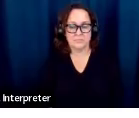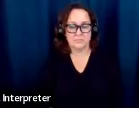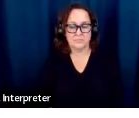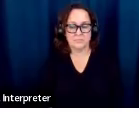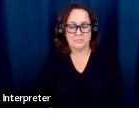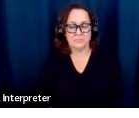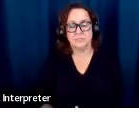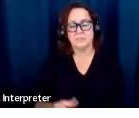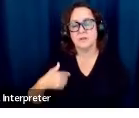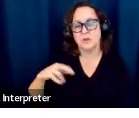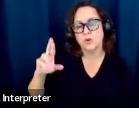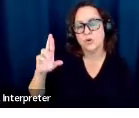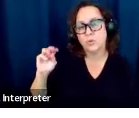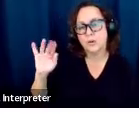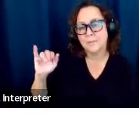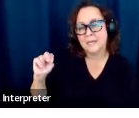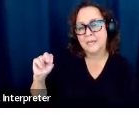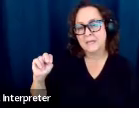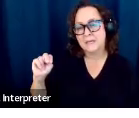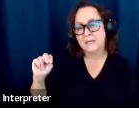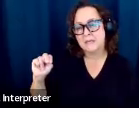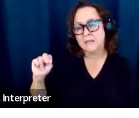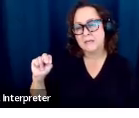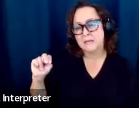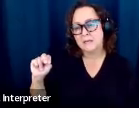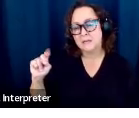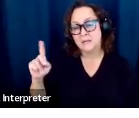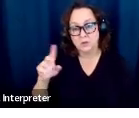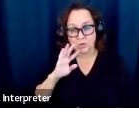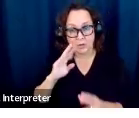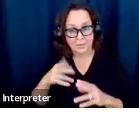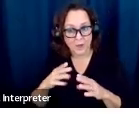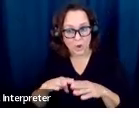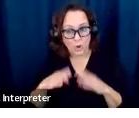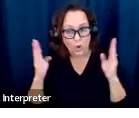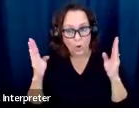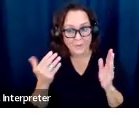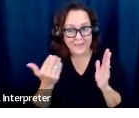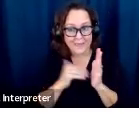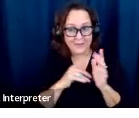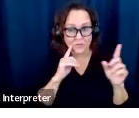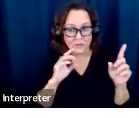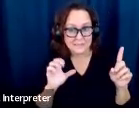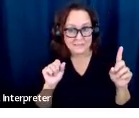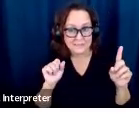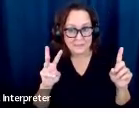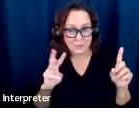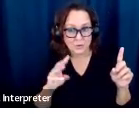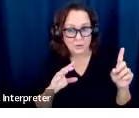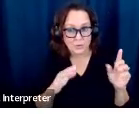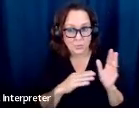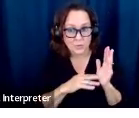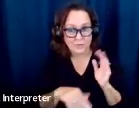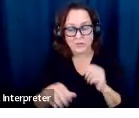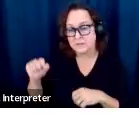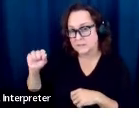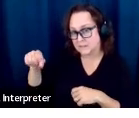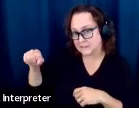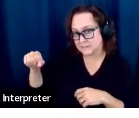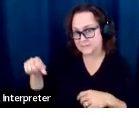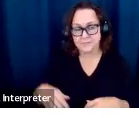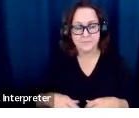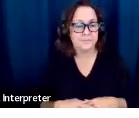This is Robin. Are you talking about openings again on the CSW waiver? Yeah, Right.